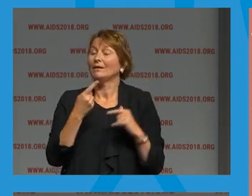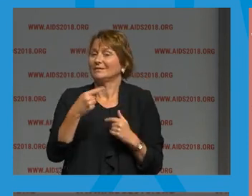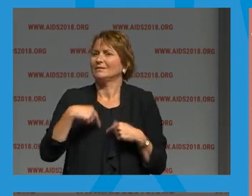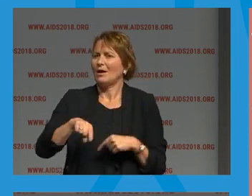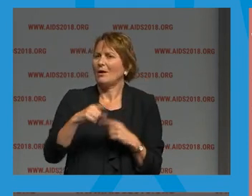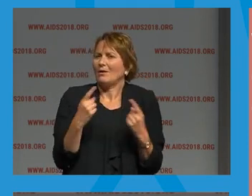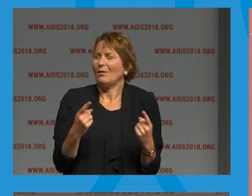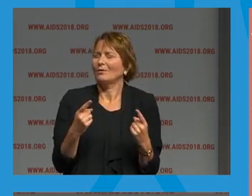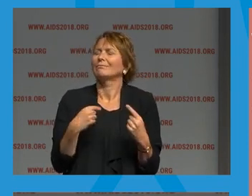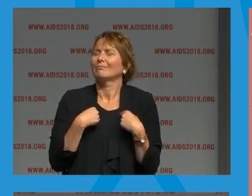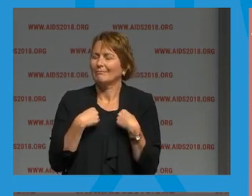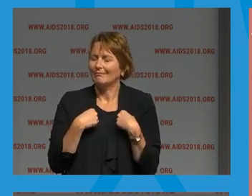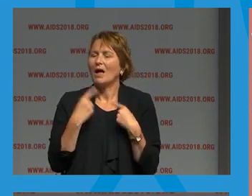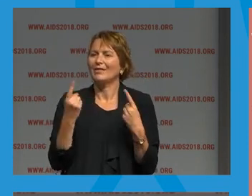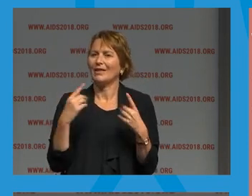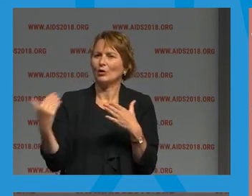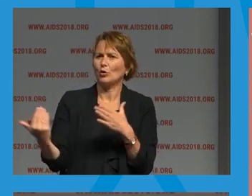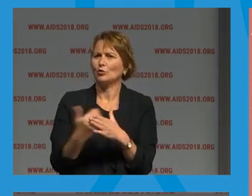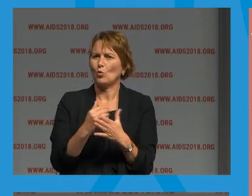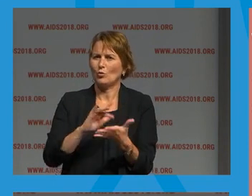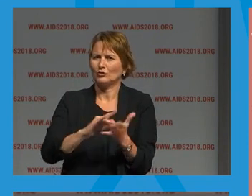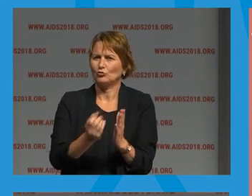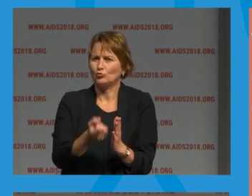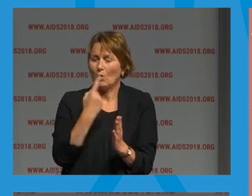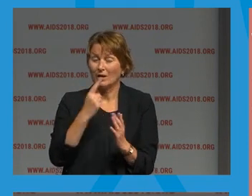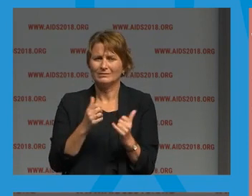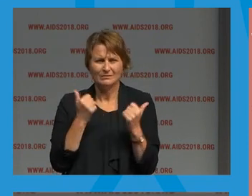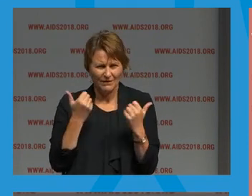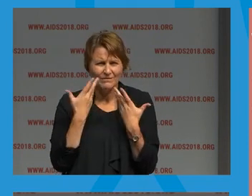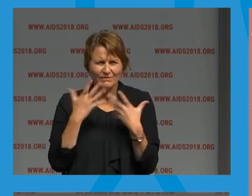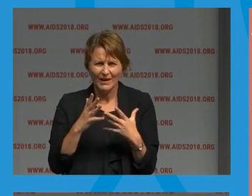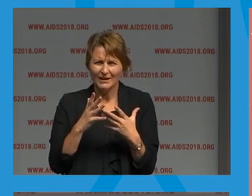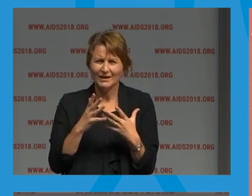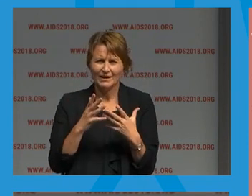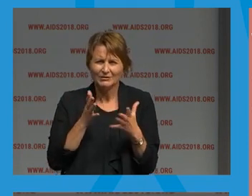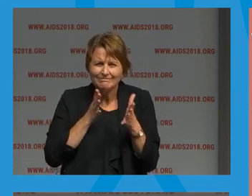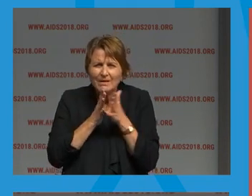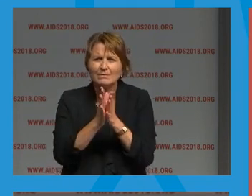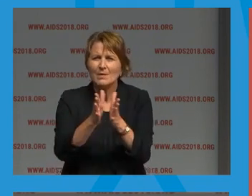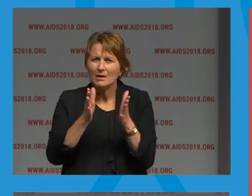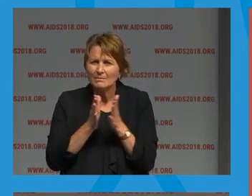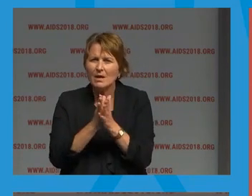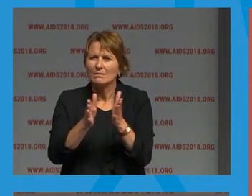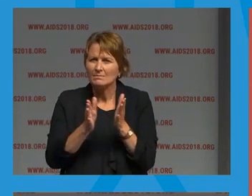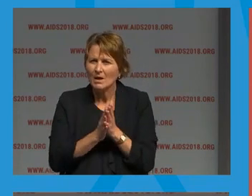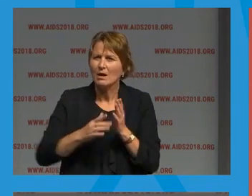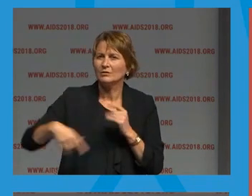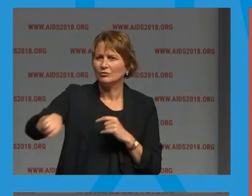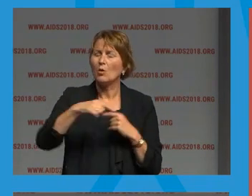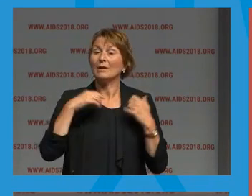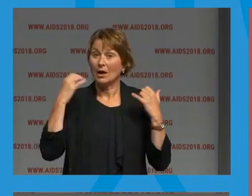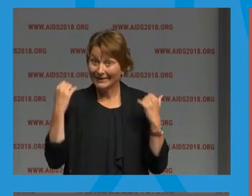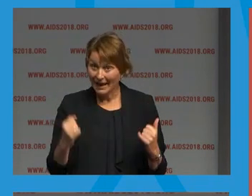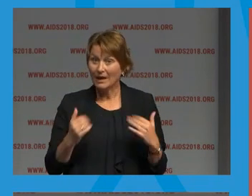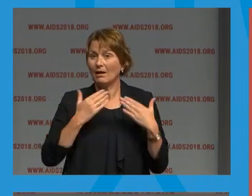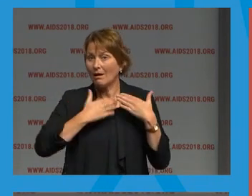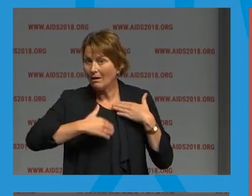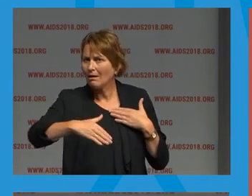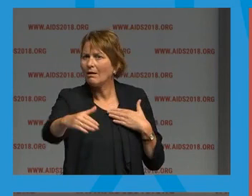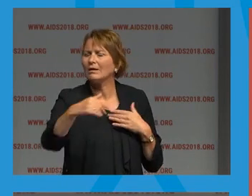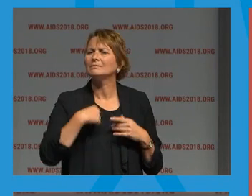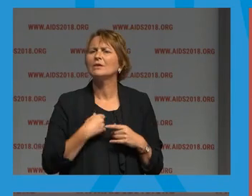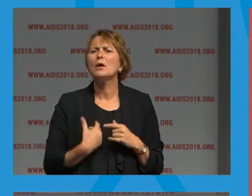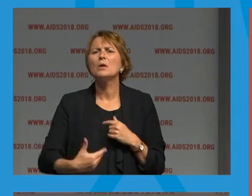risk-benefit ratios of new drugs. Have we done the hard work to put us in a position so that we can do this now? Coming back to